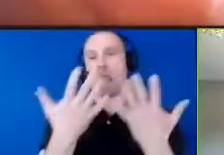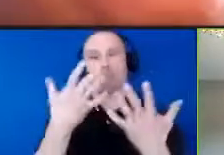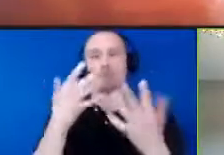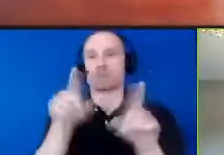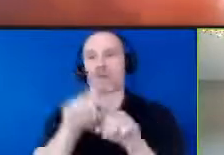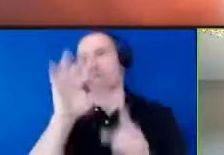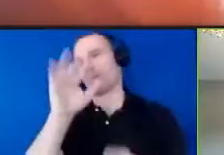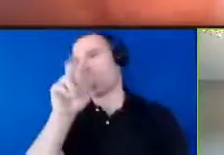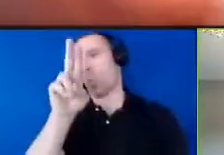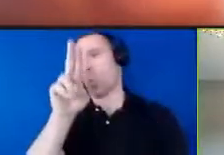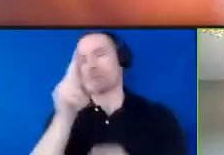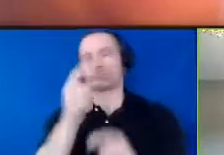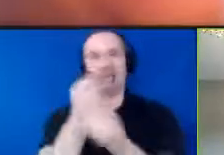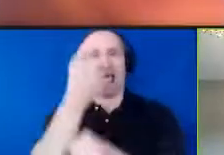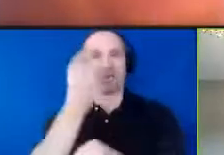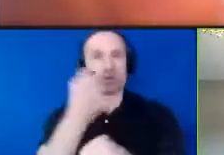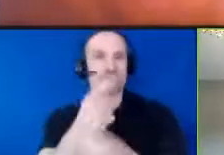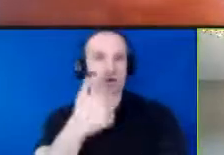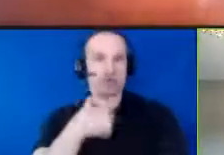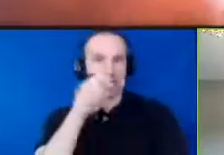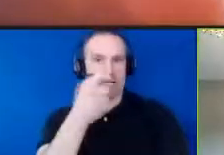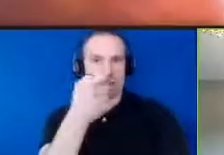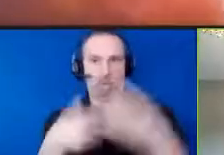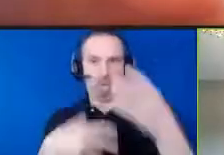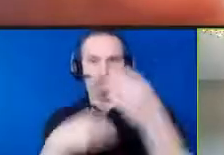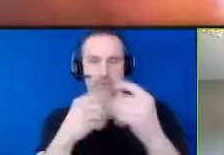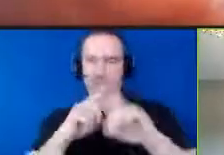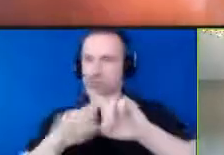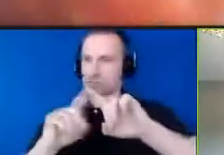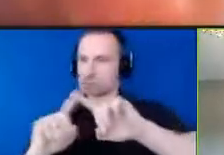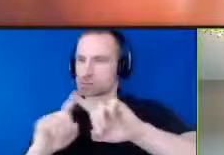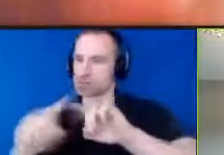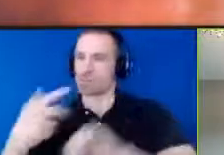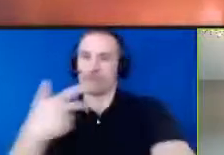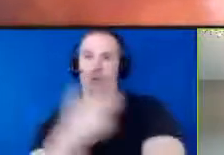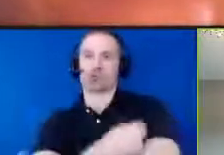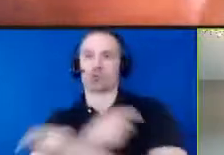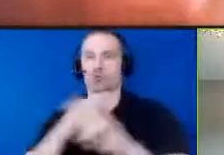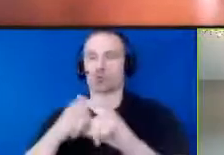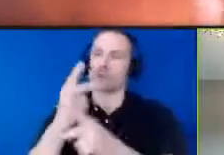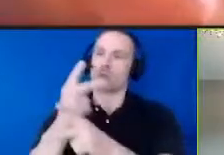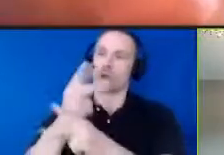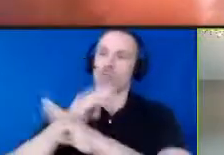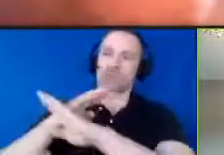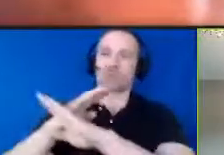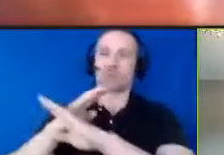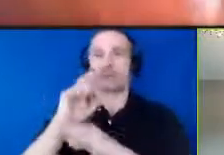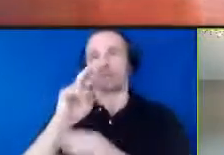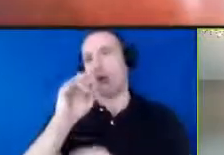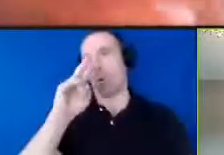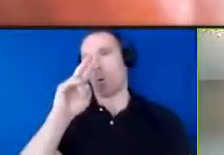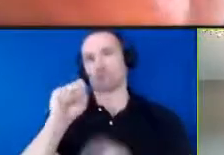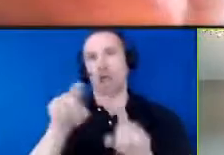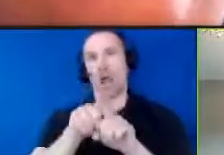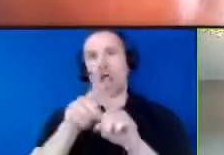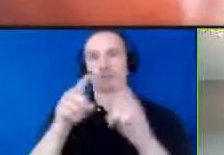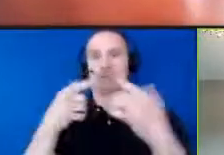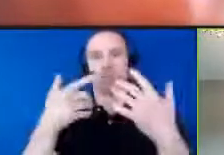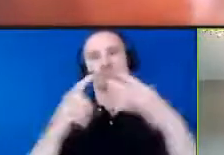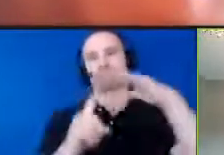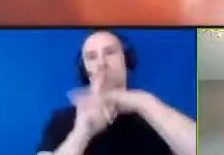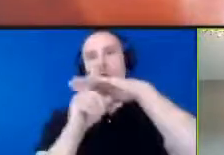need a little bit of a different vaccine to take care of these different viruses as they emerge. I don't know that for sure, but that's my